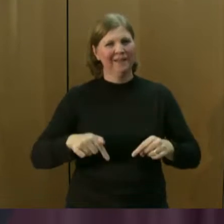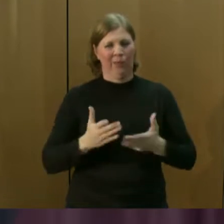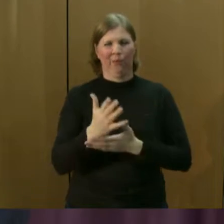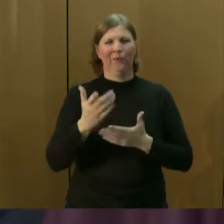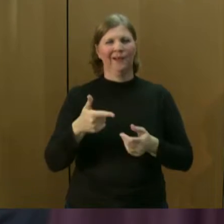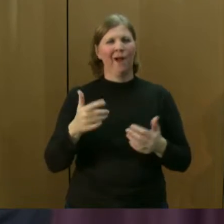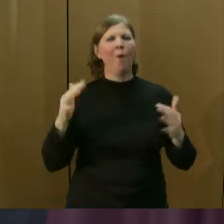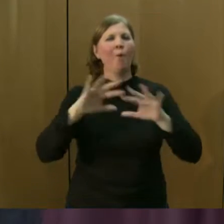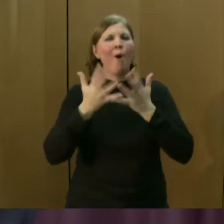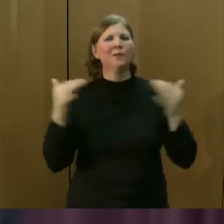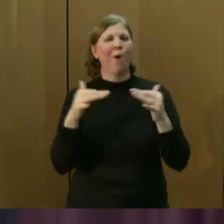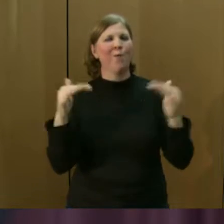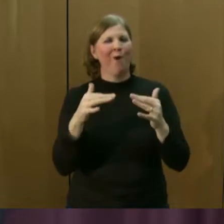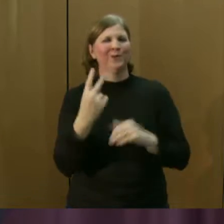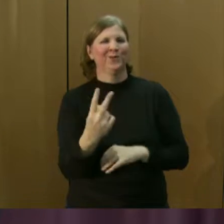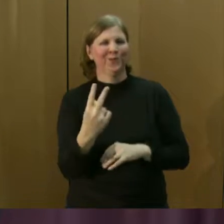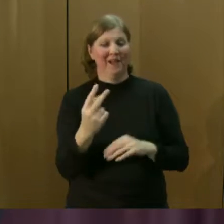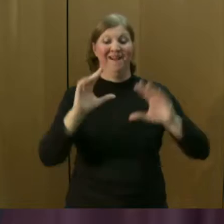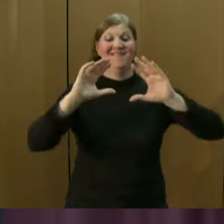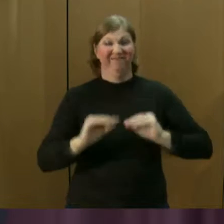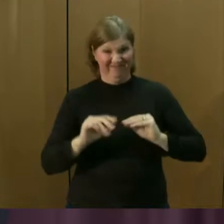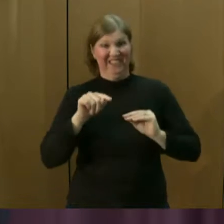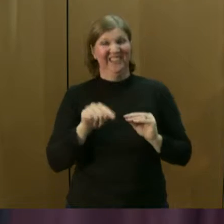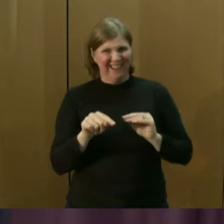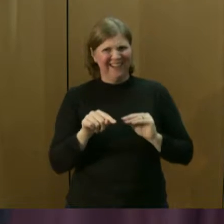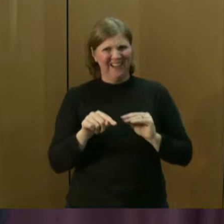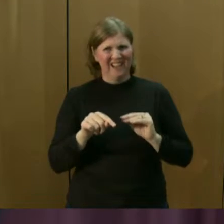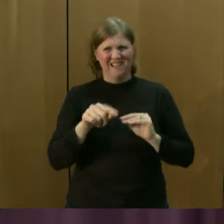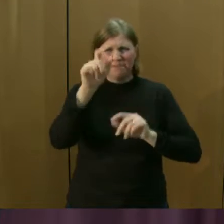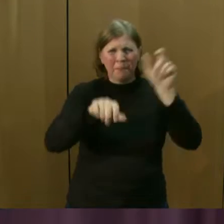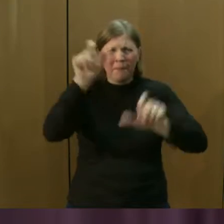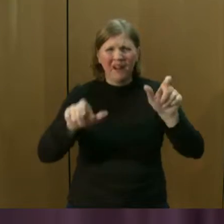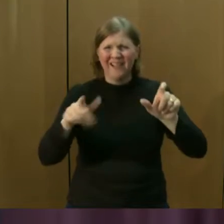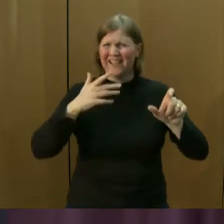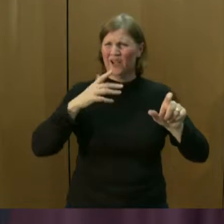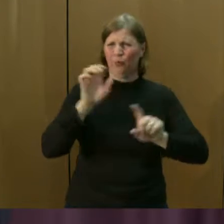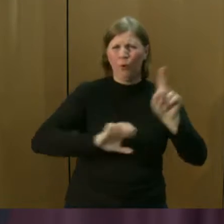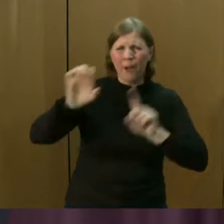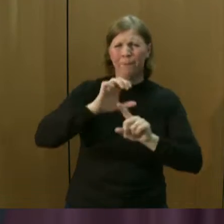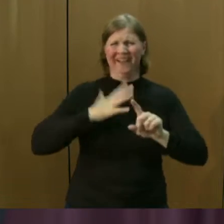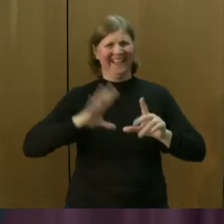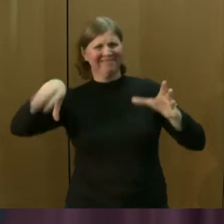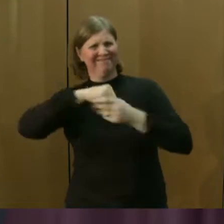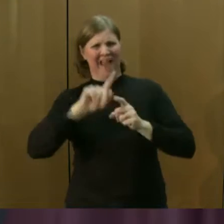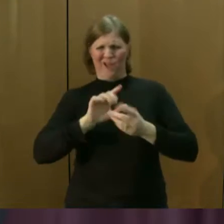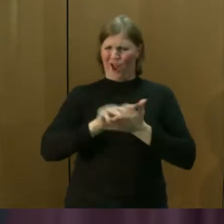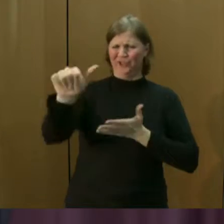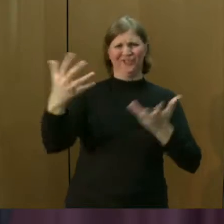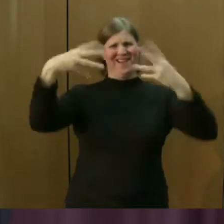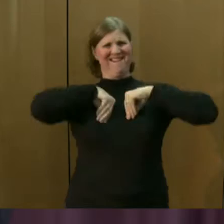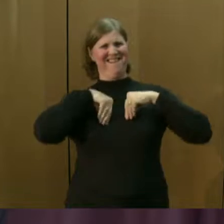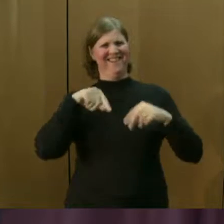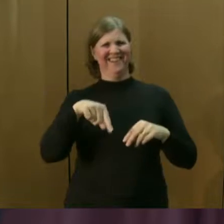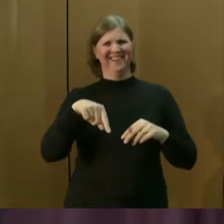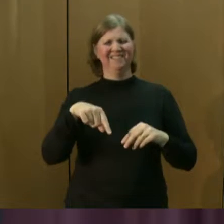of war-torn Europe with this cultural celebration in this city, partly just because